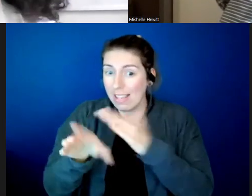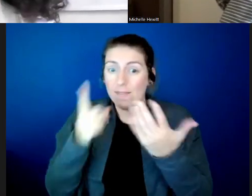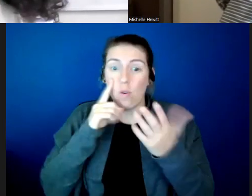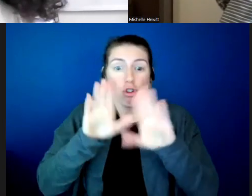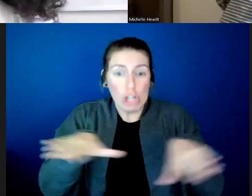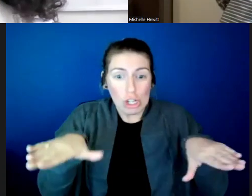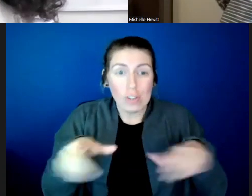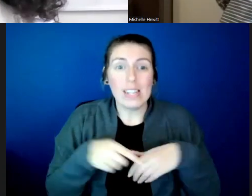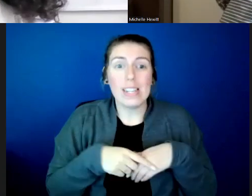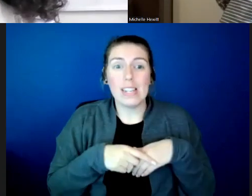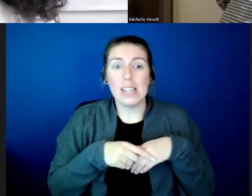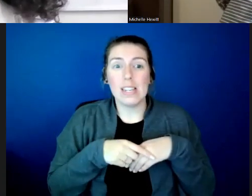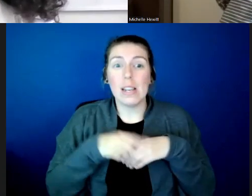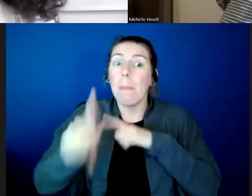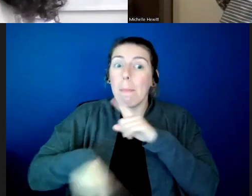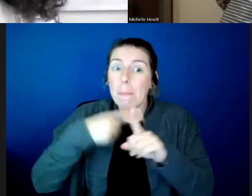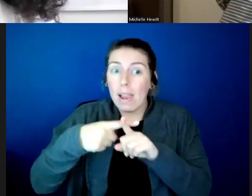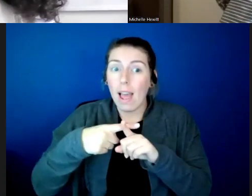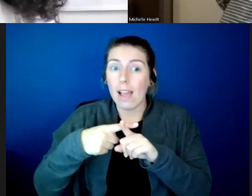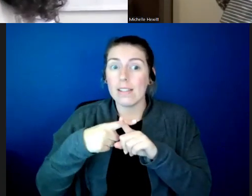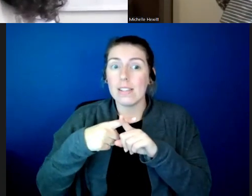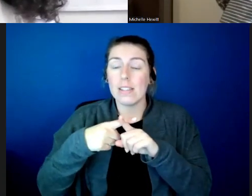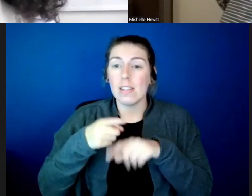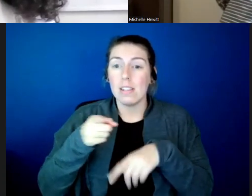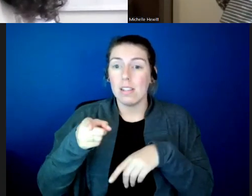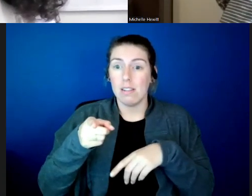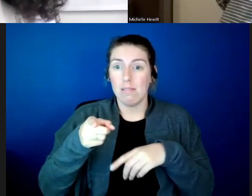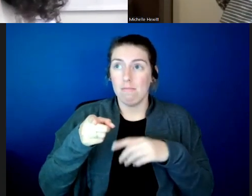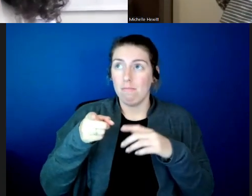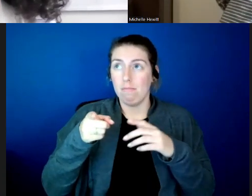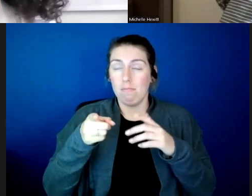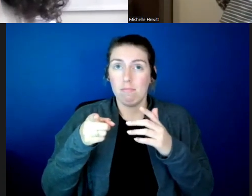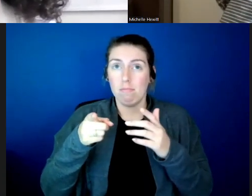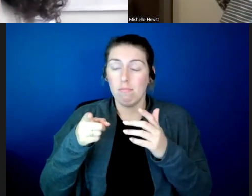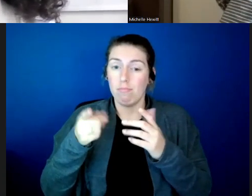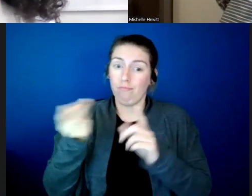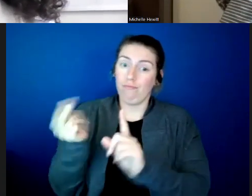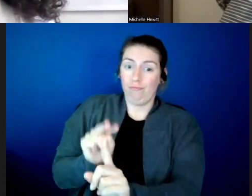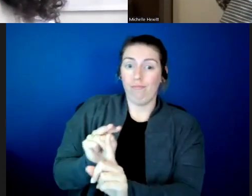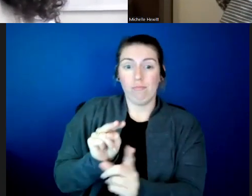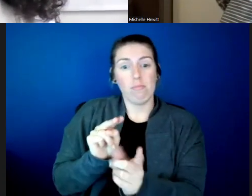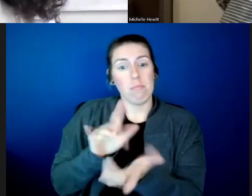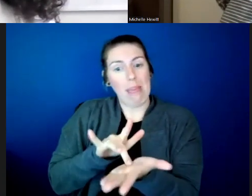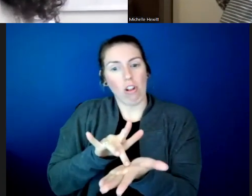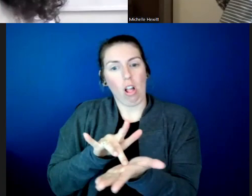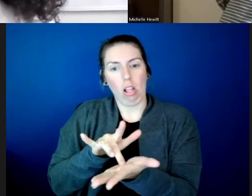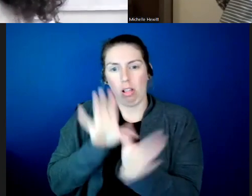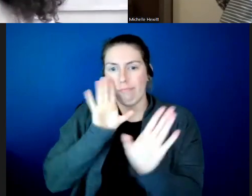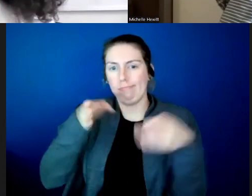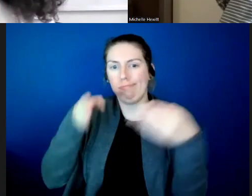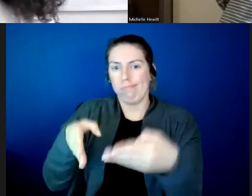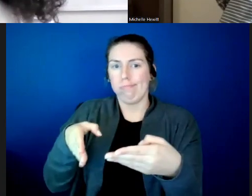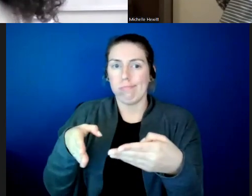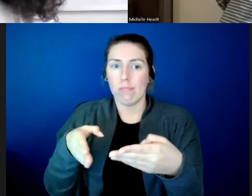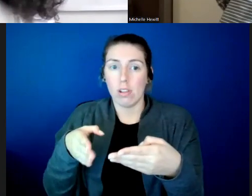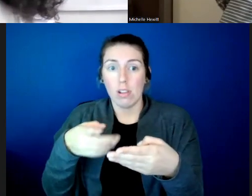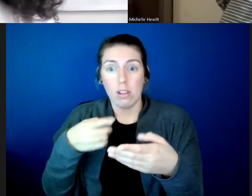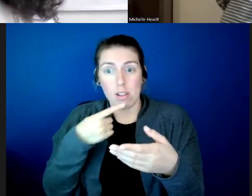and also connected to the pathologization or like the medicalization of disability, and you know, having to go to a doctor